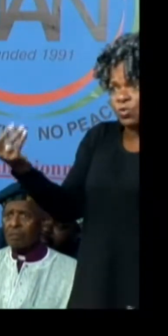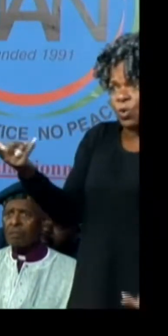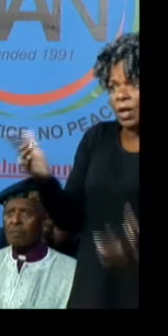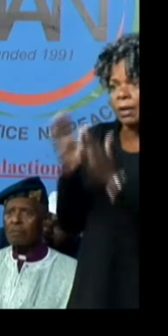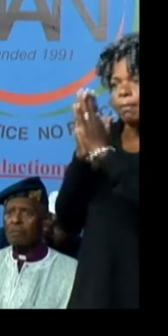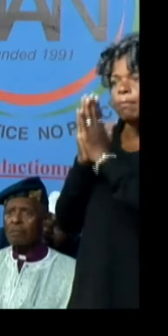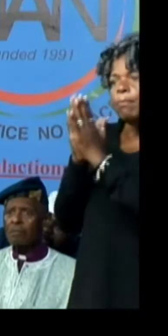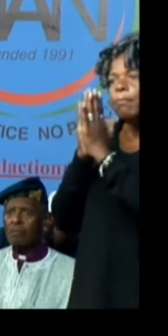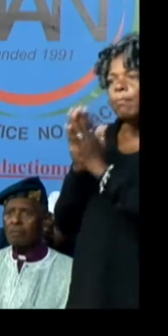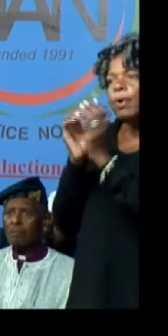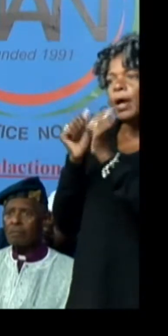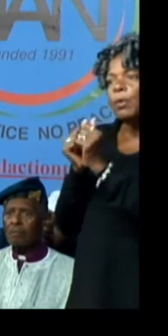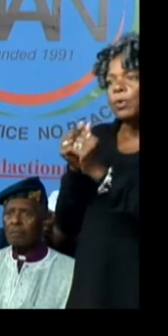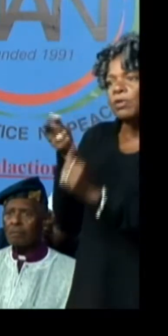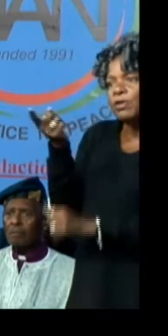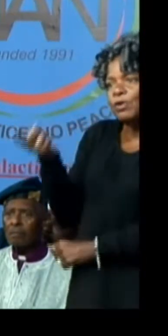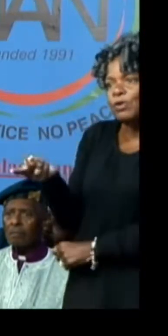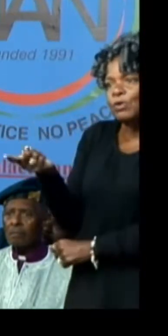Call